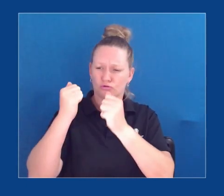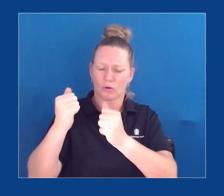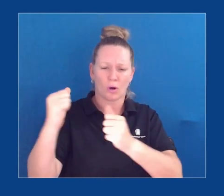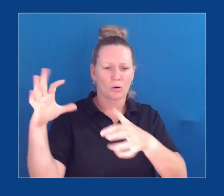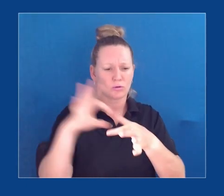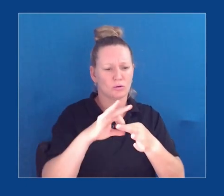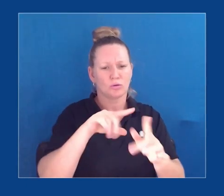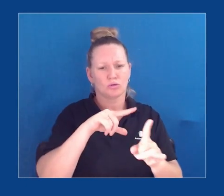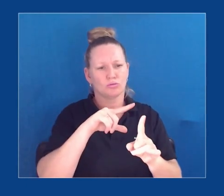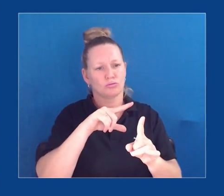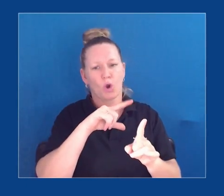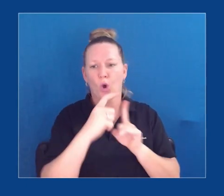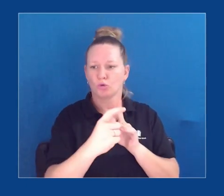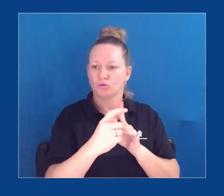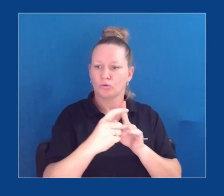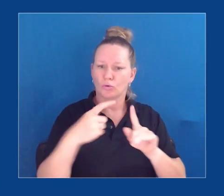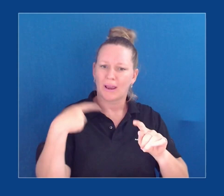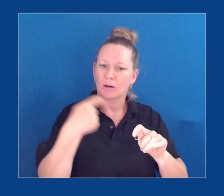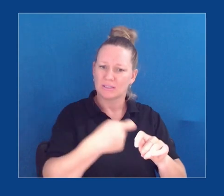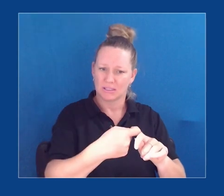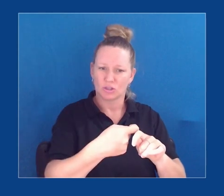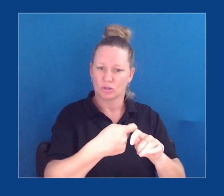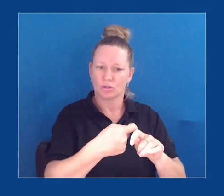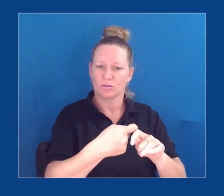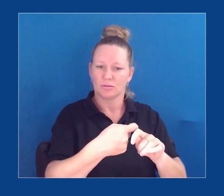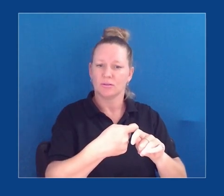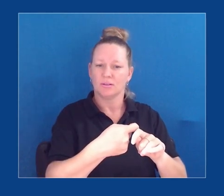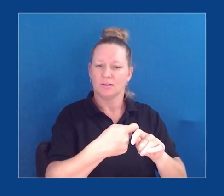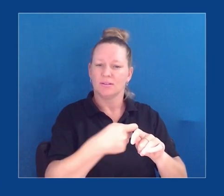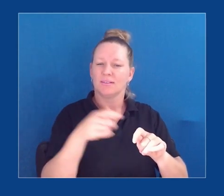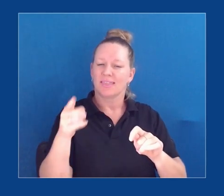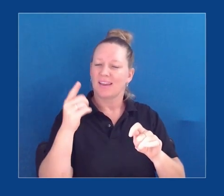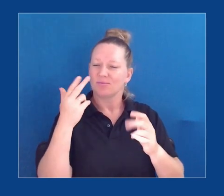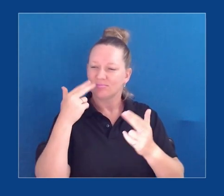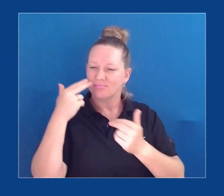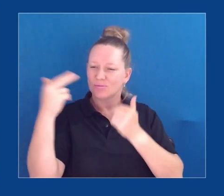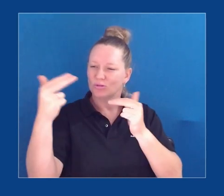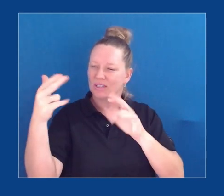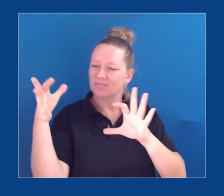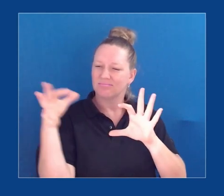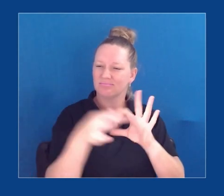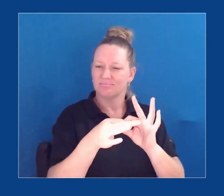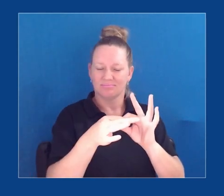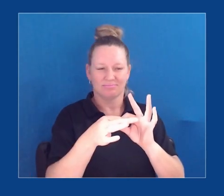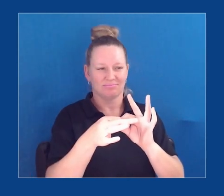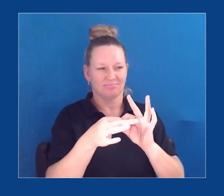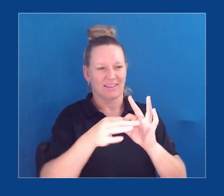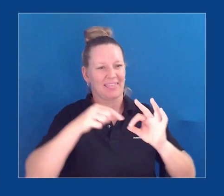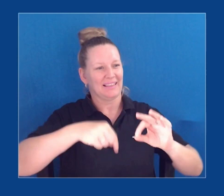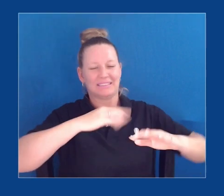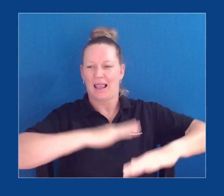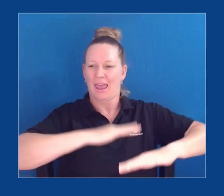They represent the great classical music of this land. These ancient musical